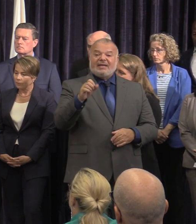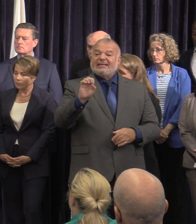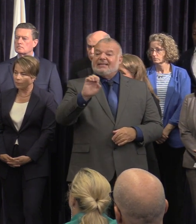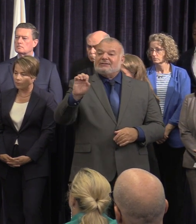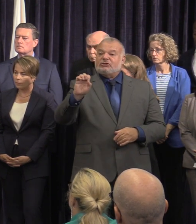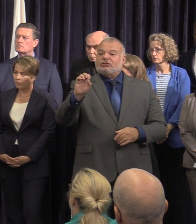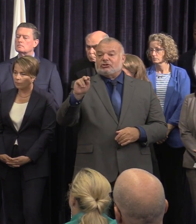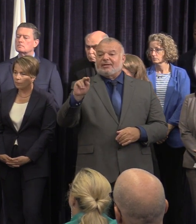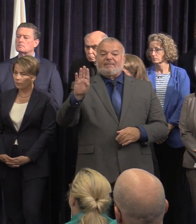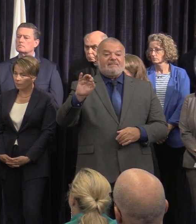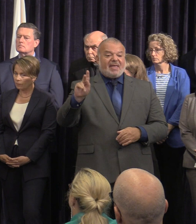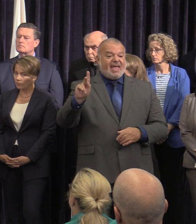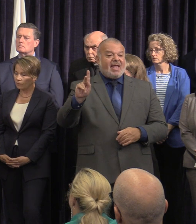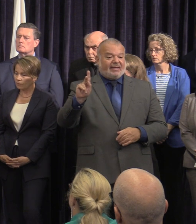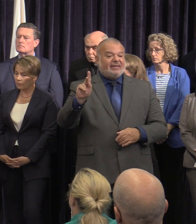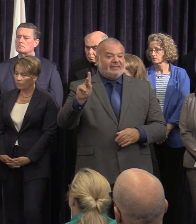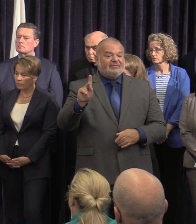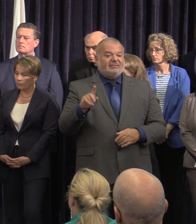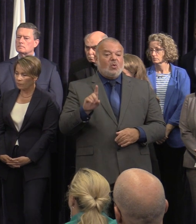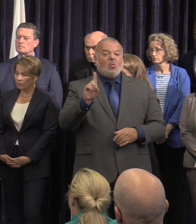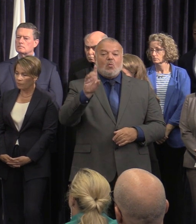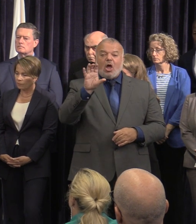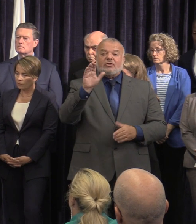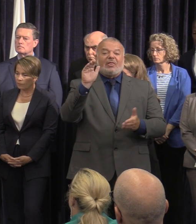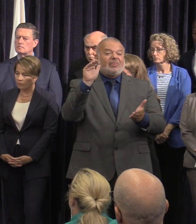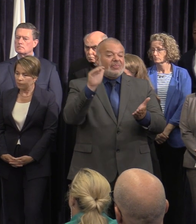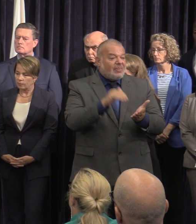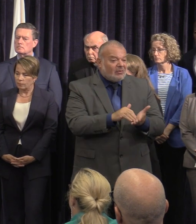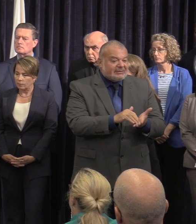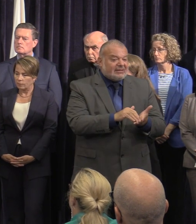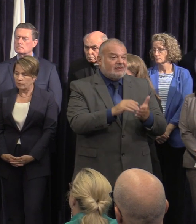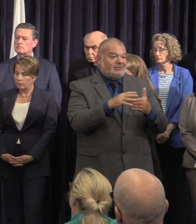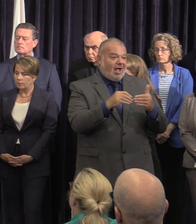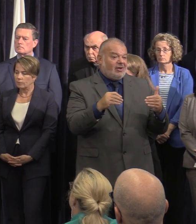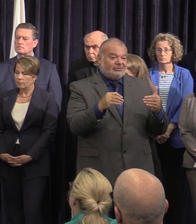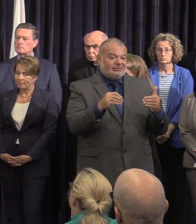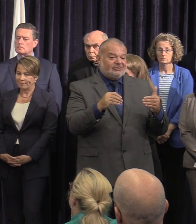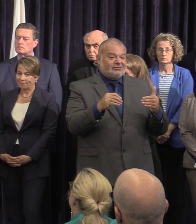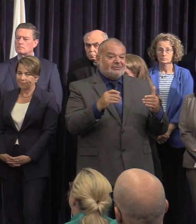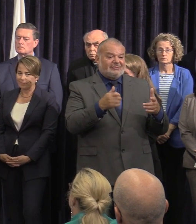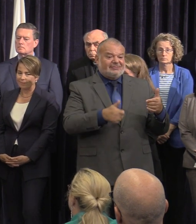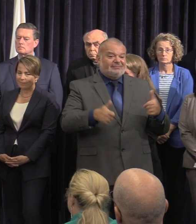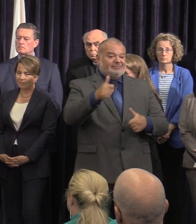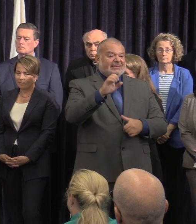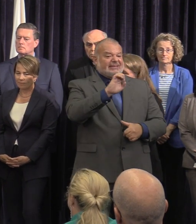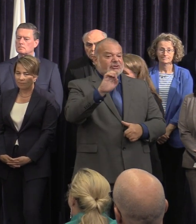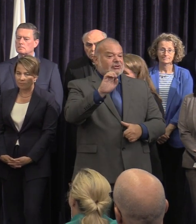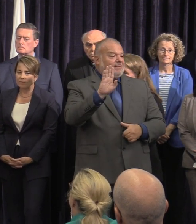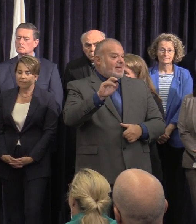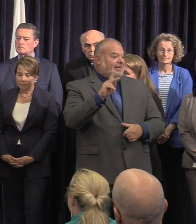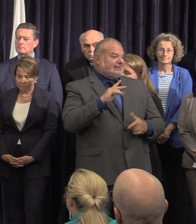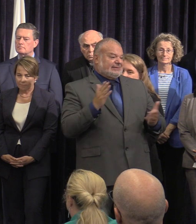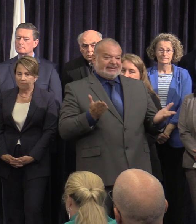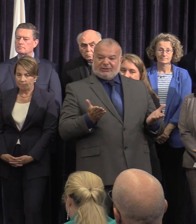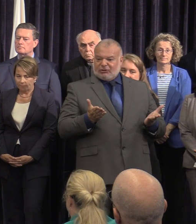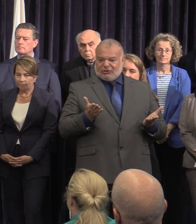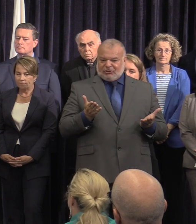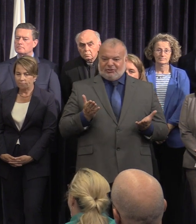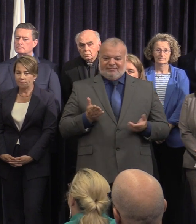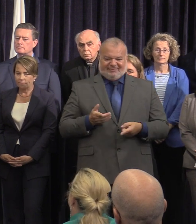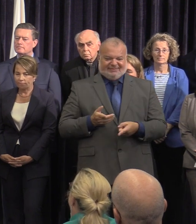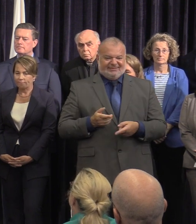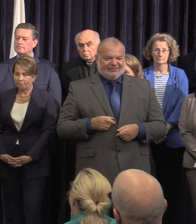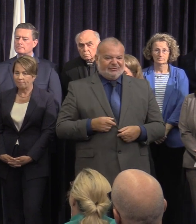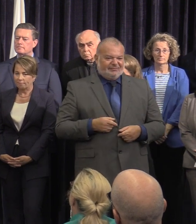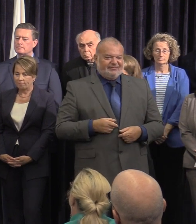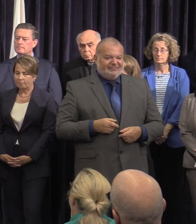first major donation of $100,000. CEO Nancy Stager of the Eastern Bank Foundation is here with us. Thank you so much. Eastern always steps